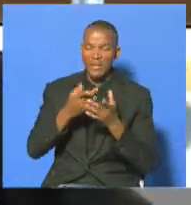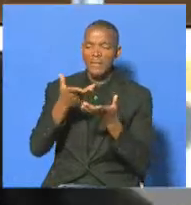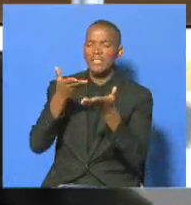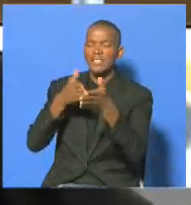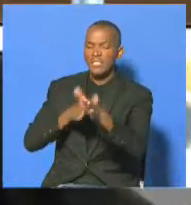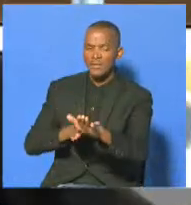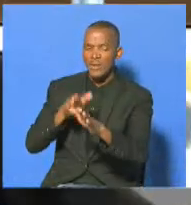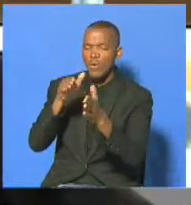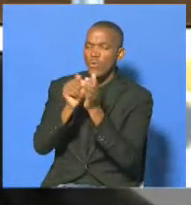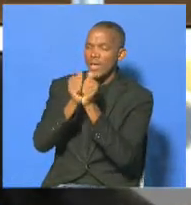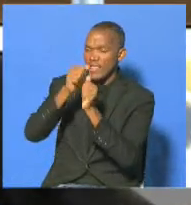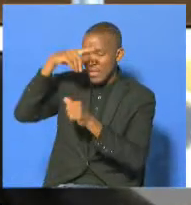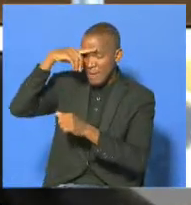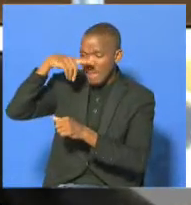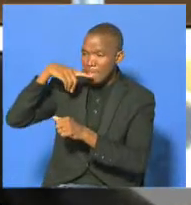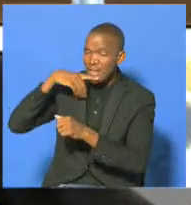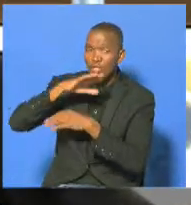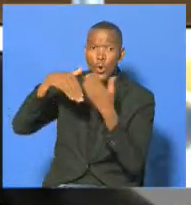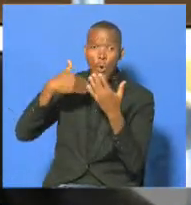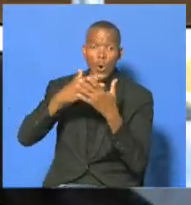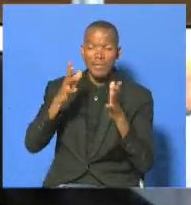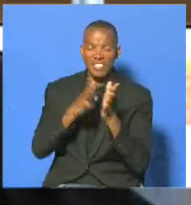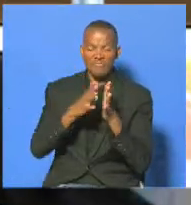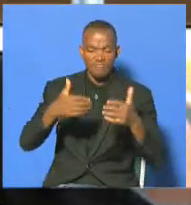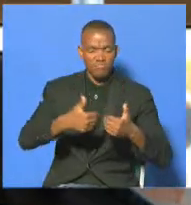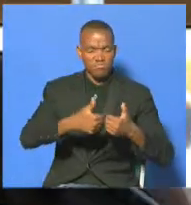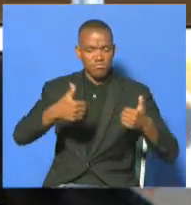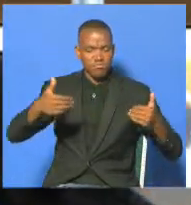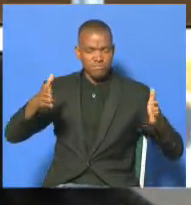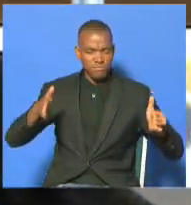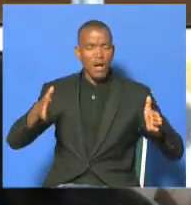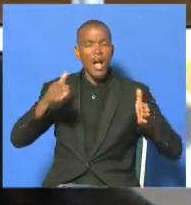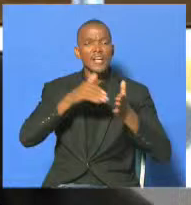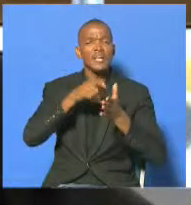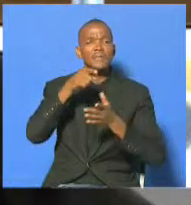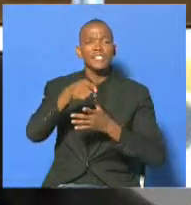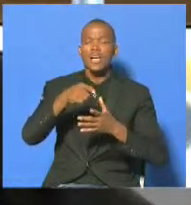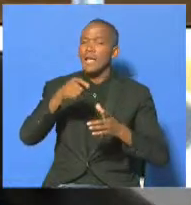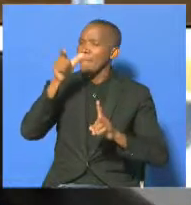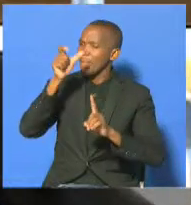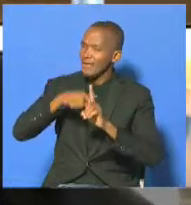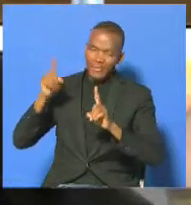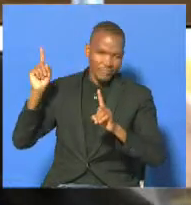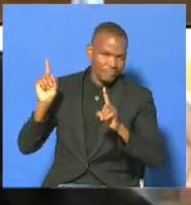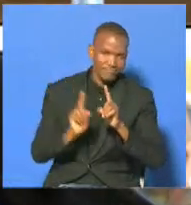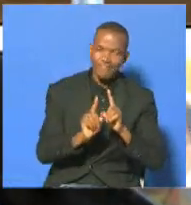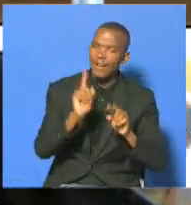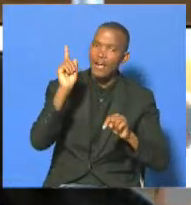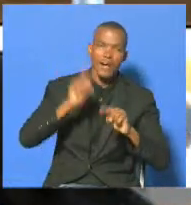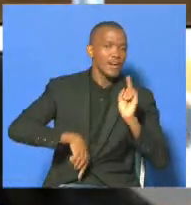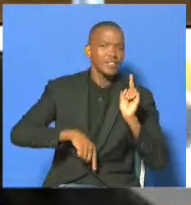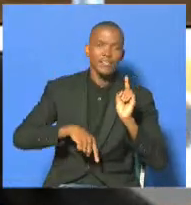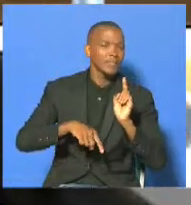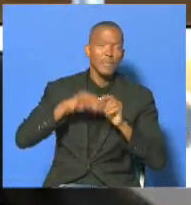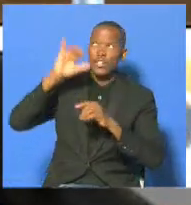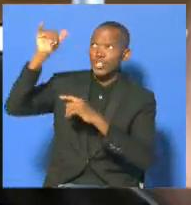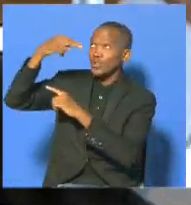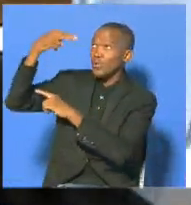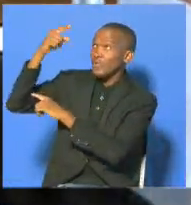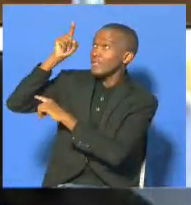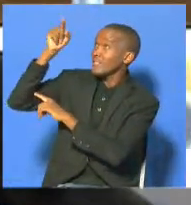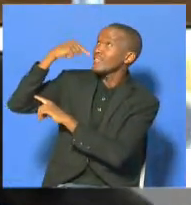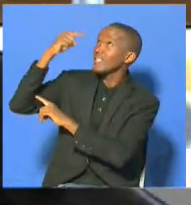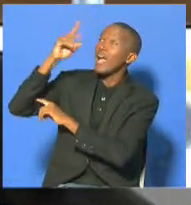ga mmoswa le motsadi ga ba go bulagila ke apa hela ya leng gore ga gona mothopo ka etswalana mme Jehova modi wa re